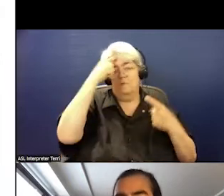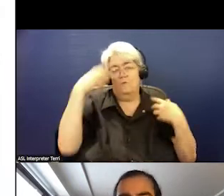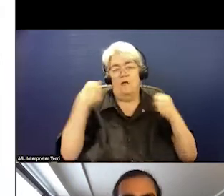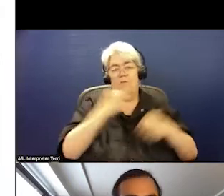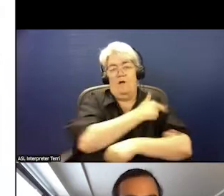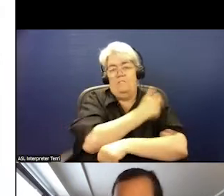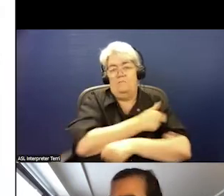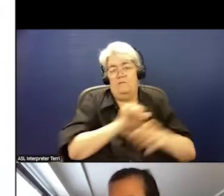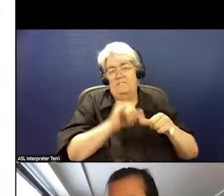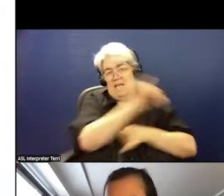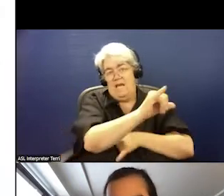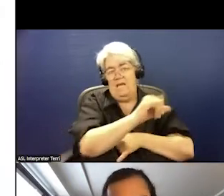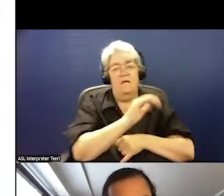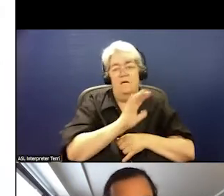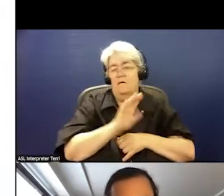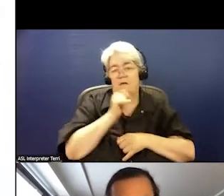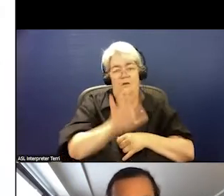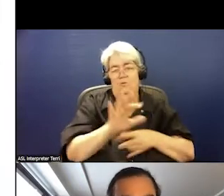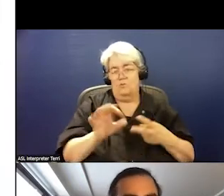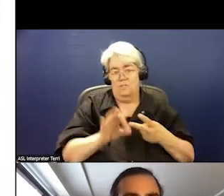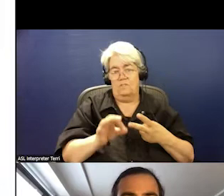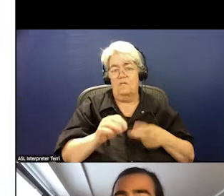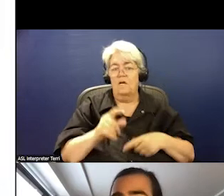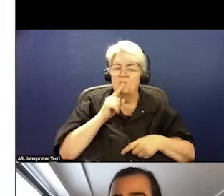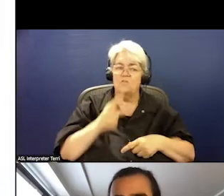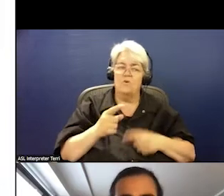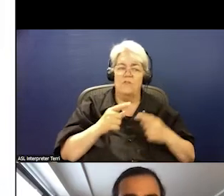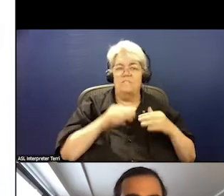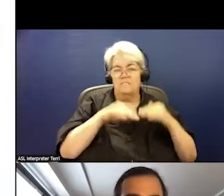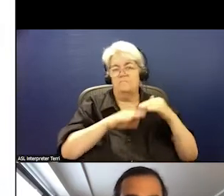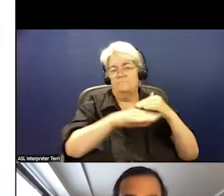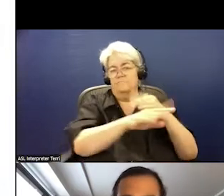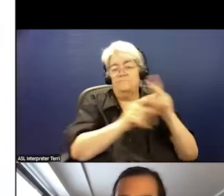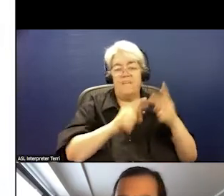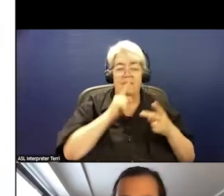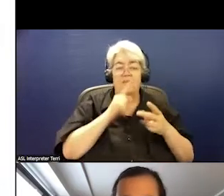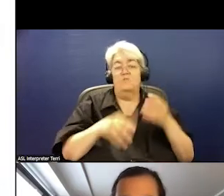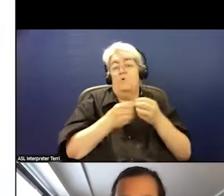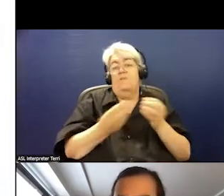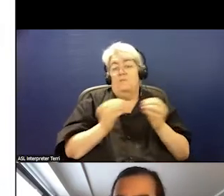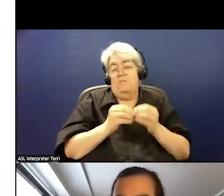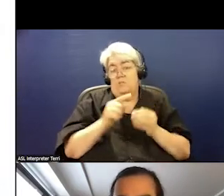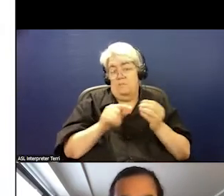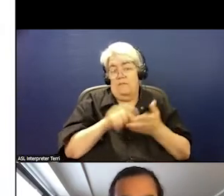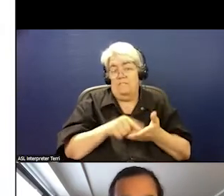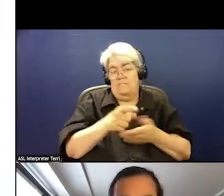team is placing, which I think is something that the team's very proud of. And there's additional information on a dedicated website,